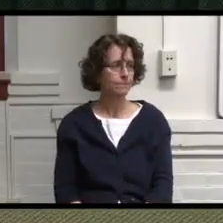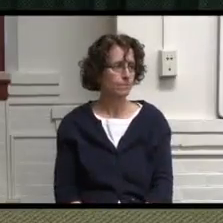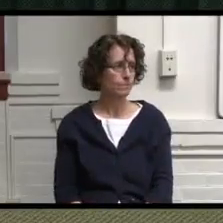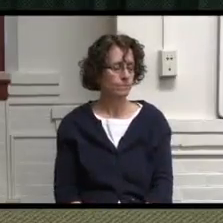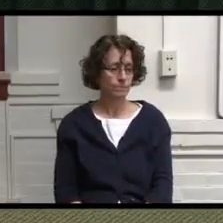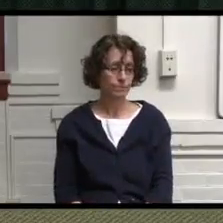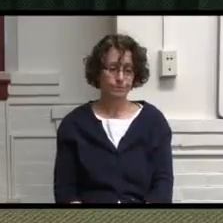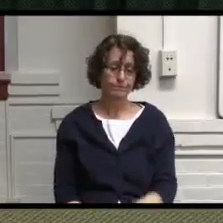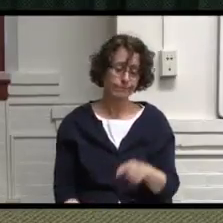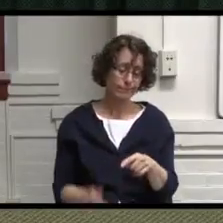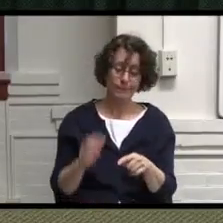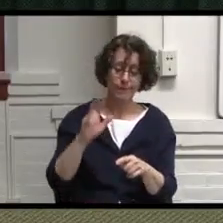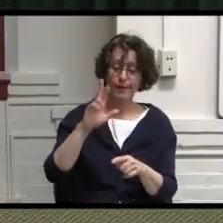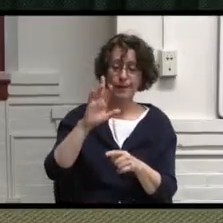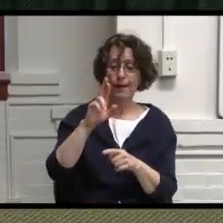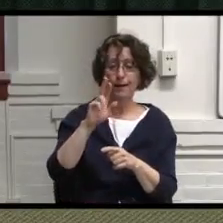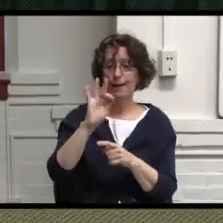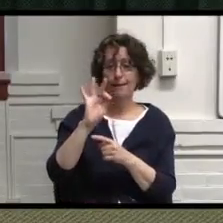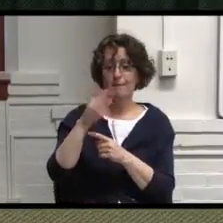the RFP, I guess